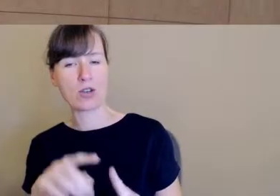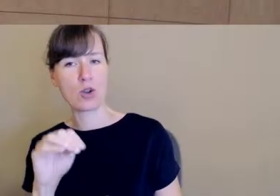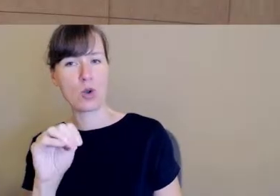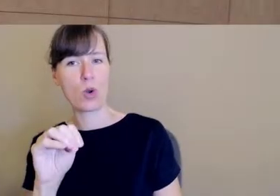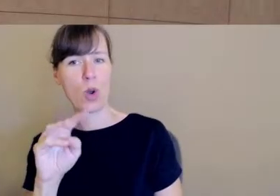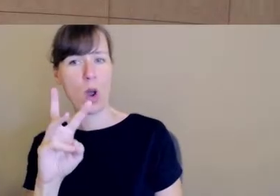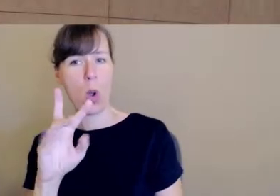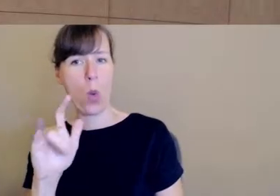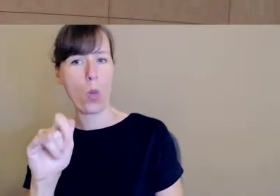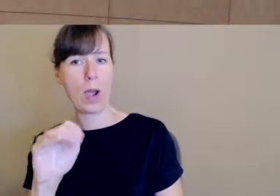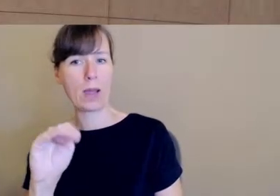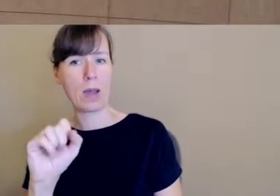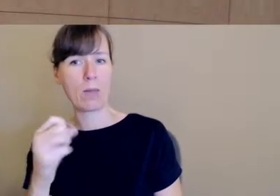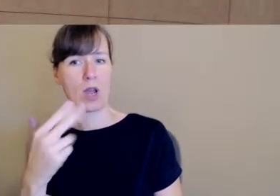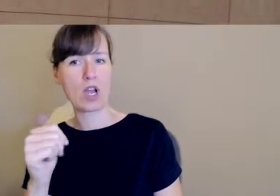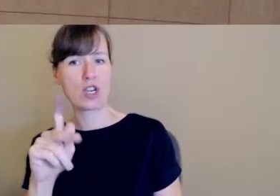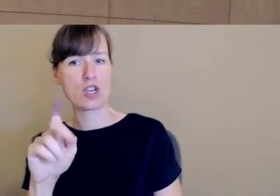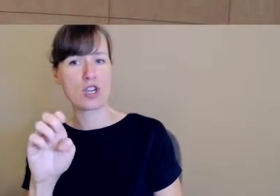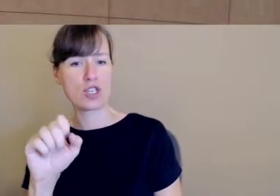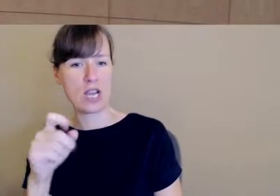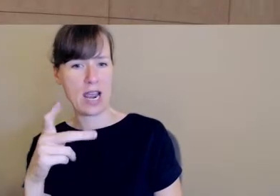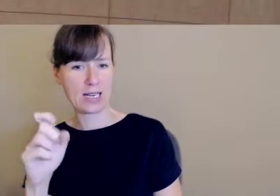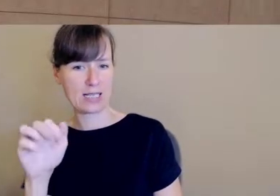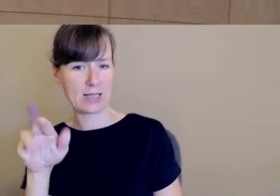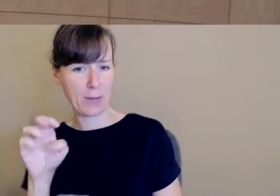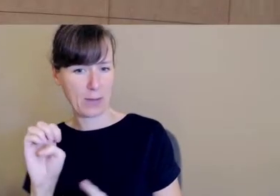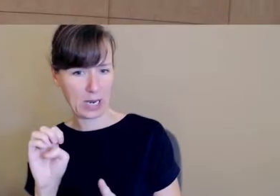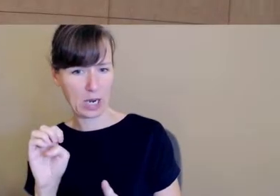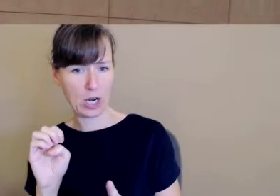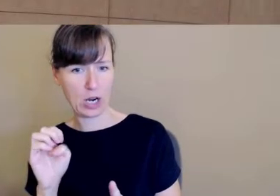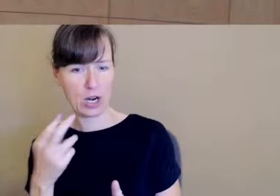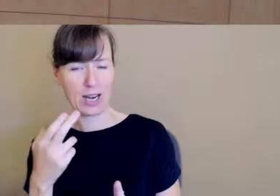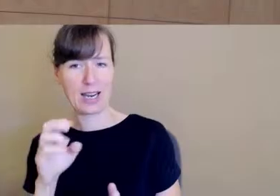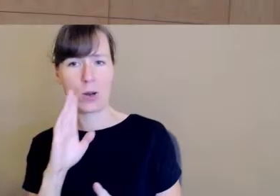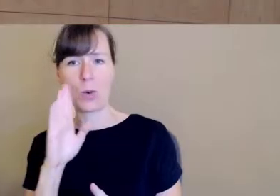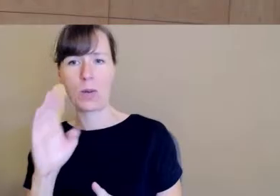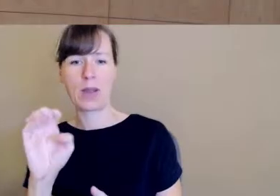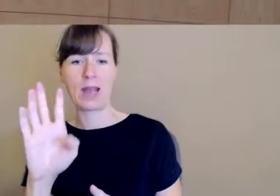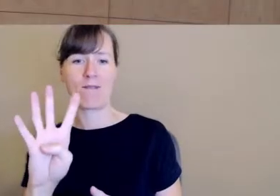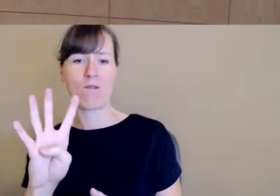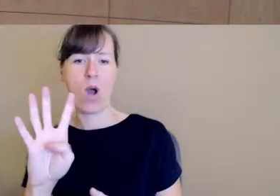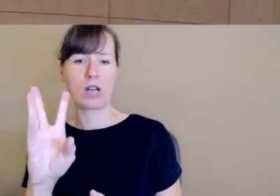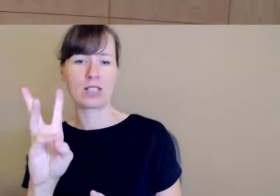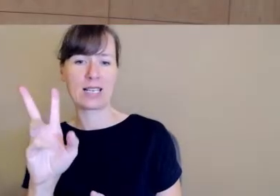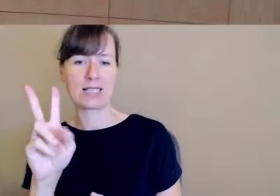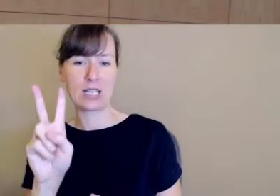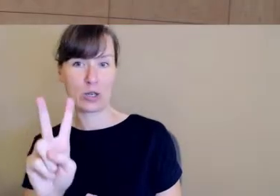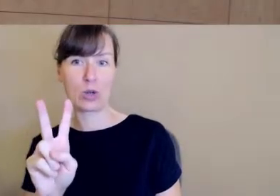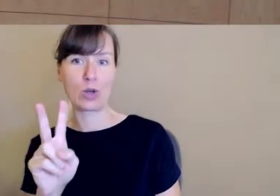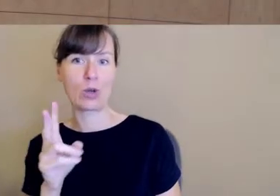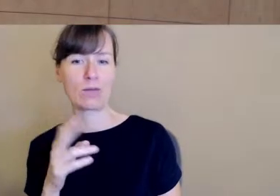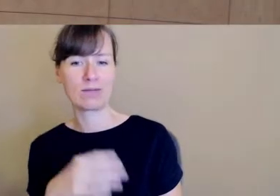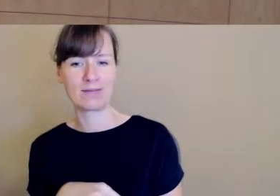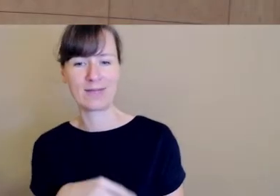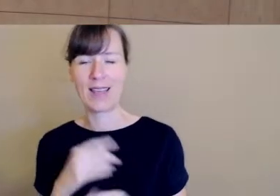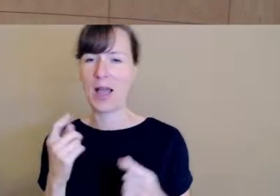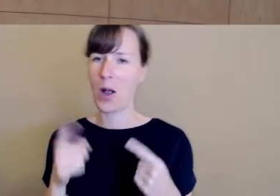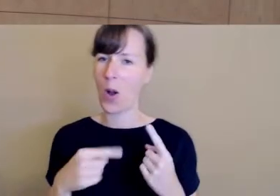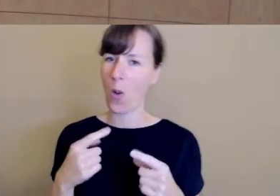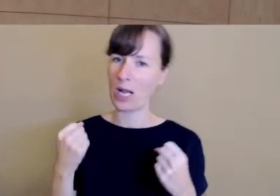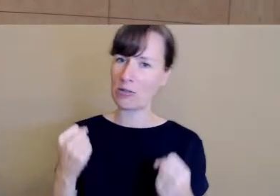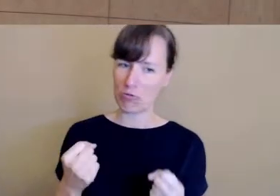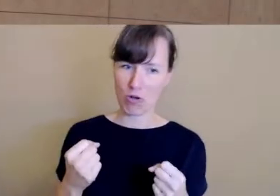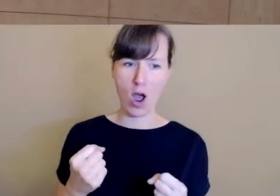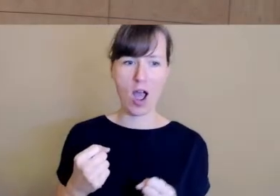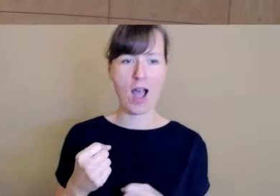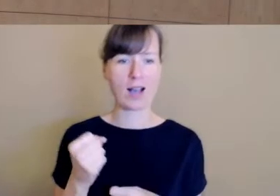He's 462, and he Going gets me strong. paid, so thank you. That's all. 462, all right. Thank you for that. Any